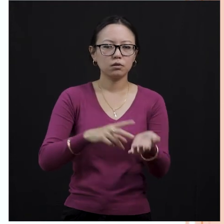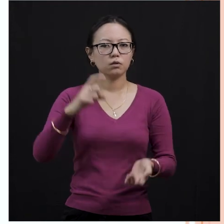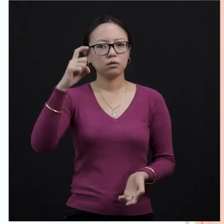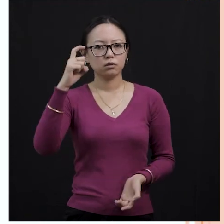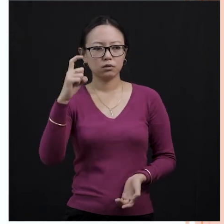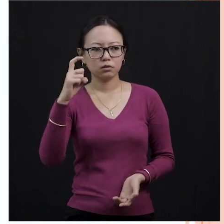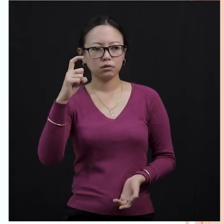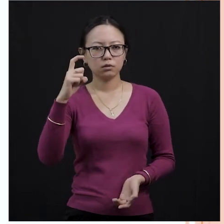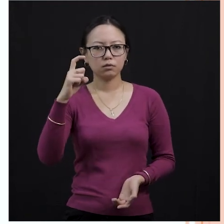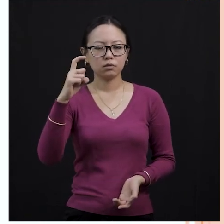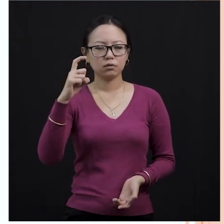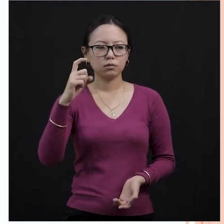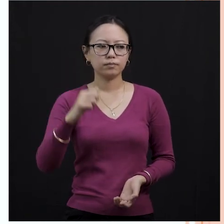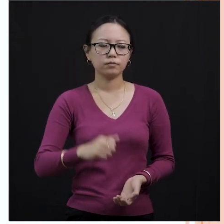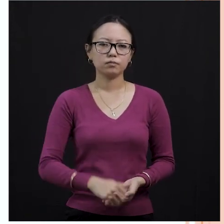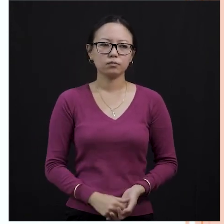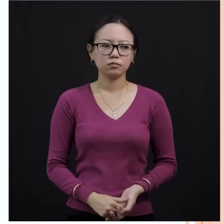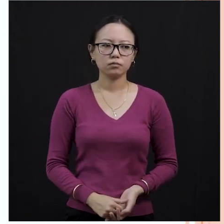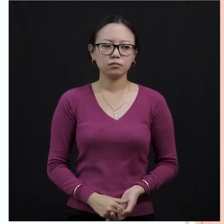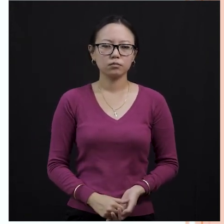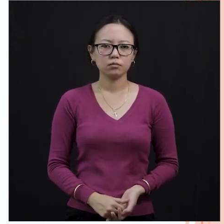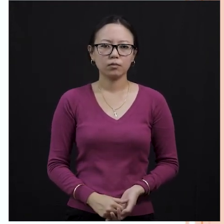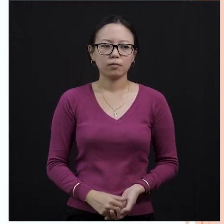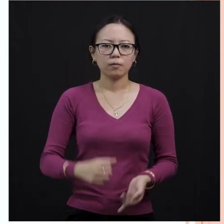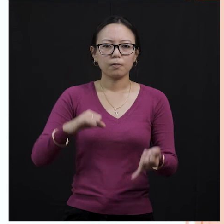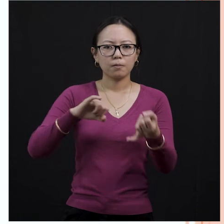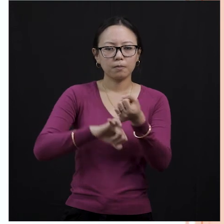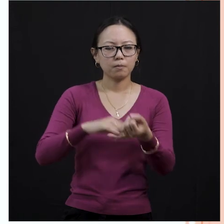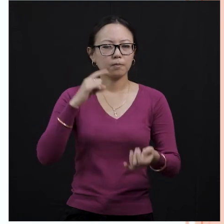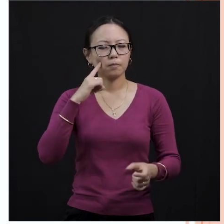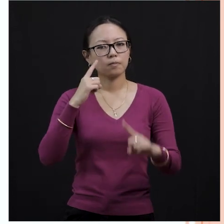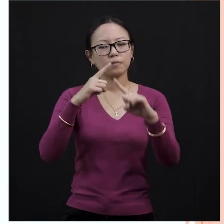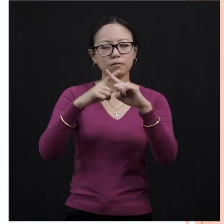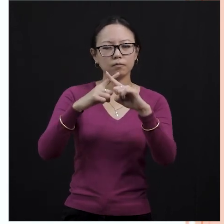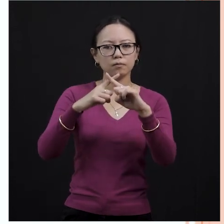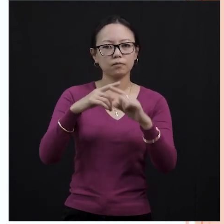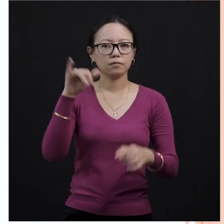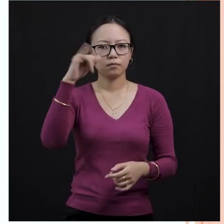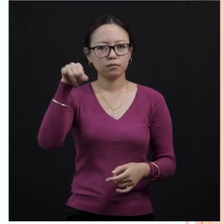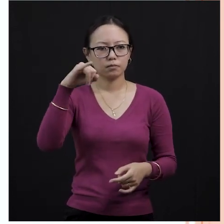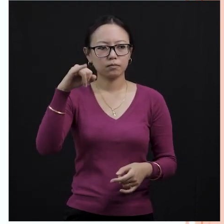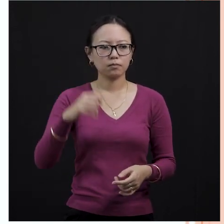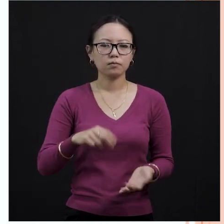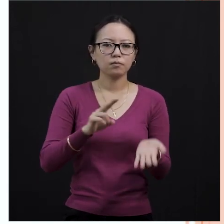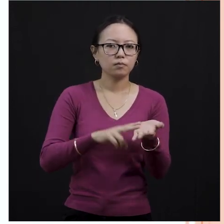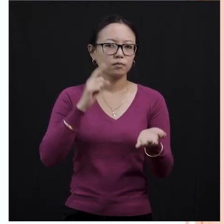SVEN is written as simple numeral 7. Similarly, 6,